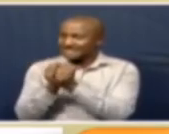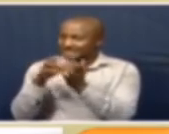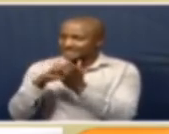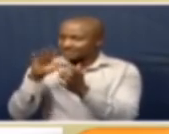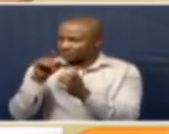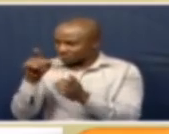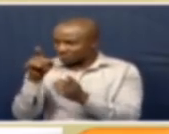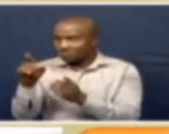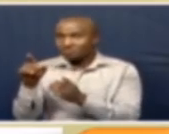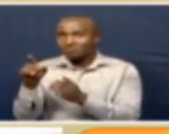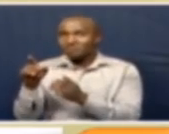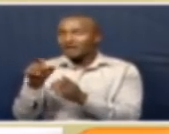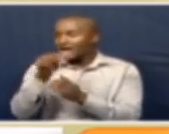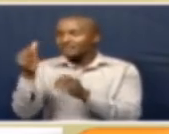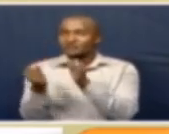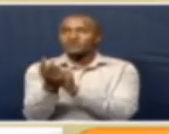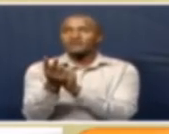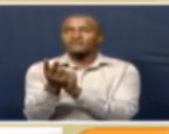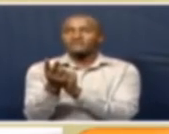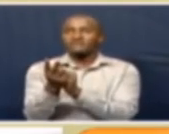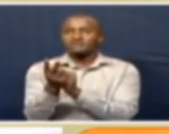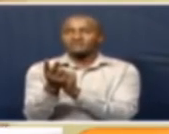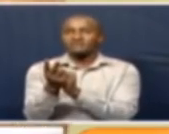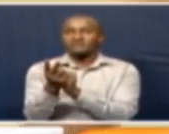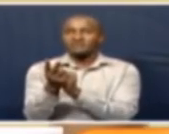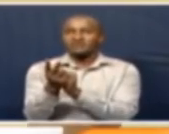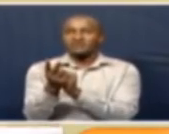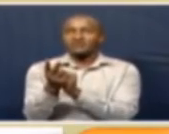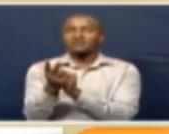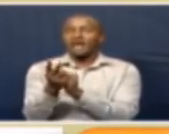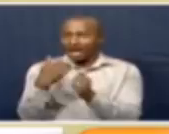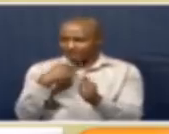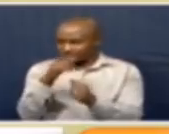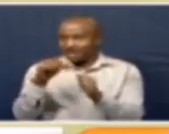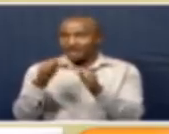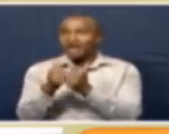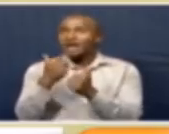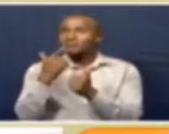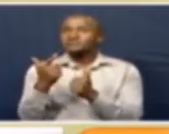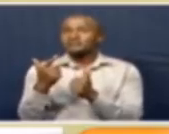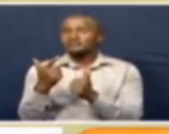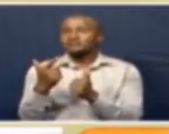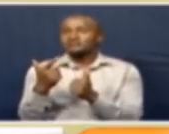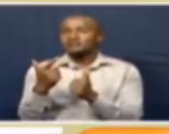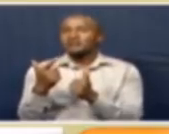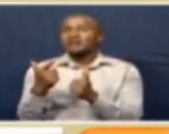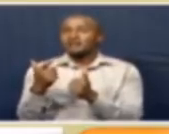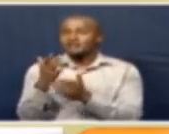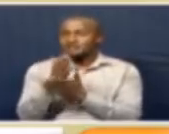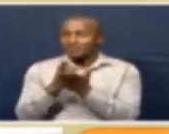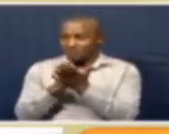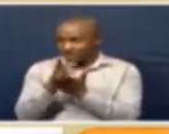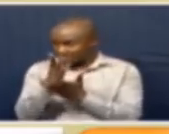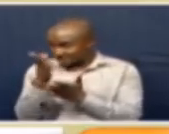magazine, 12 for another one. Like, there's culprits. I can't say there are people, there are no guys who are like honest